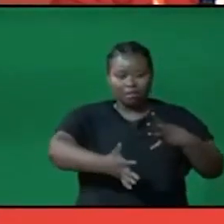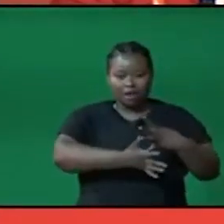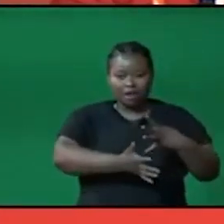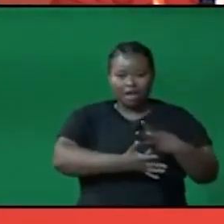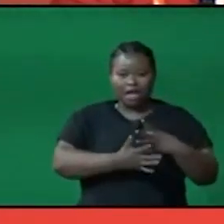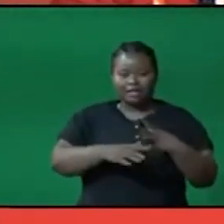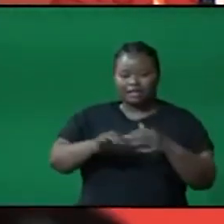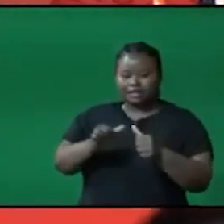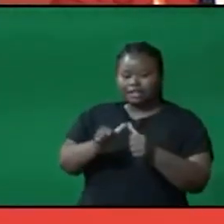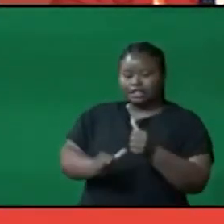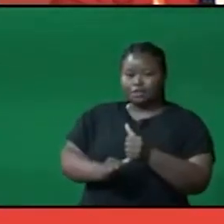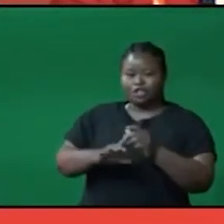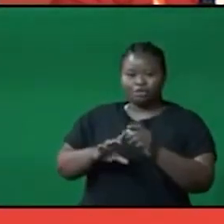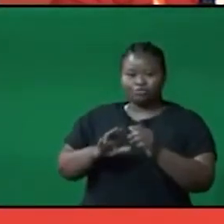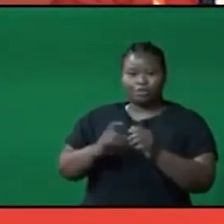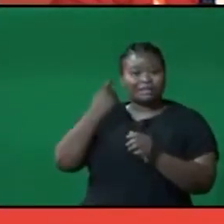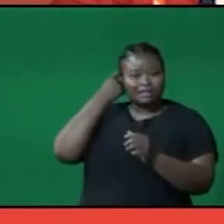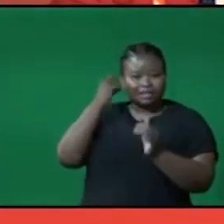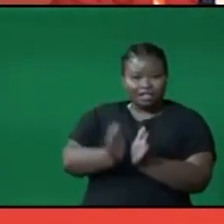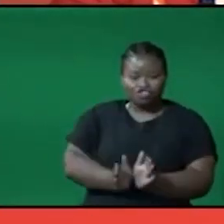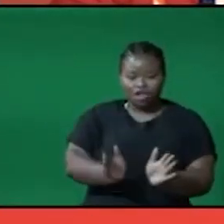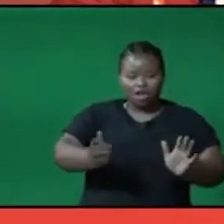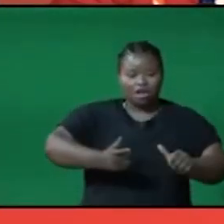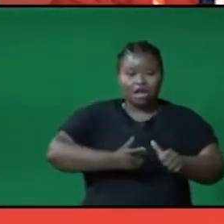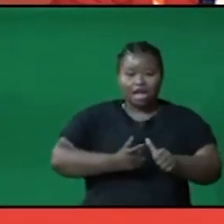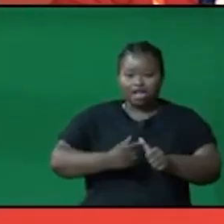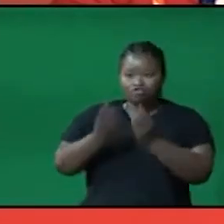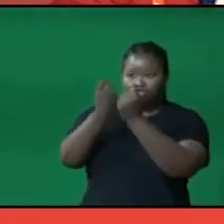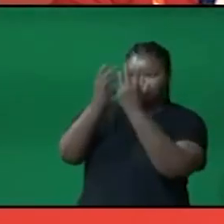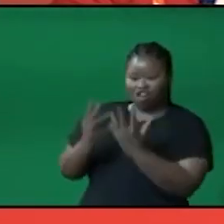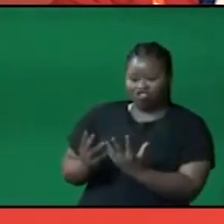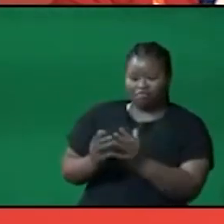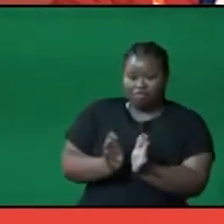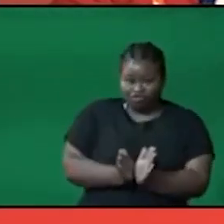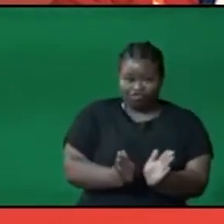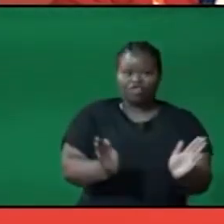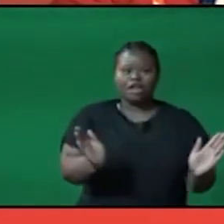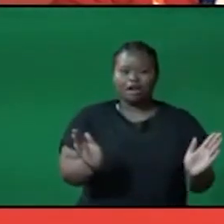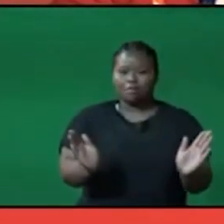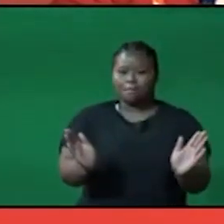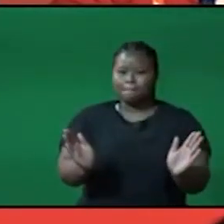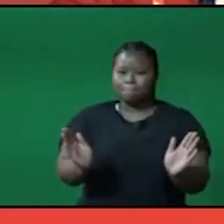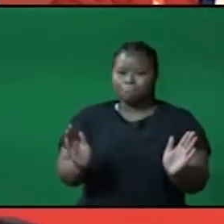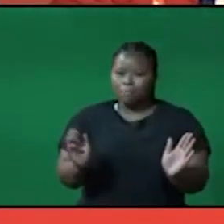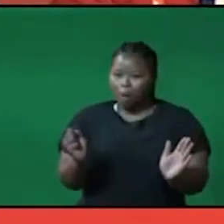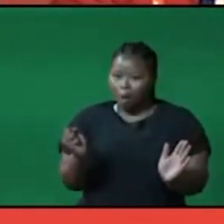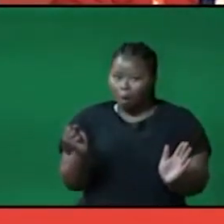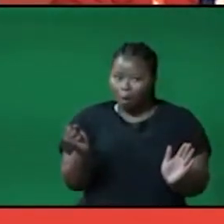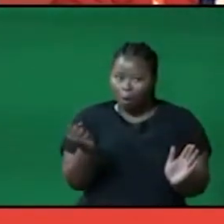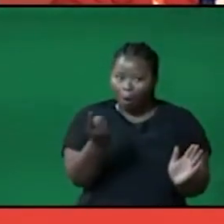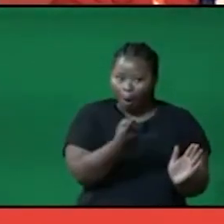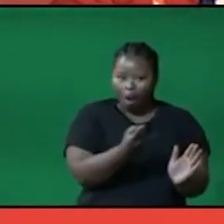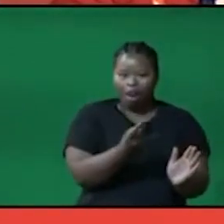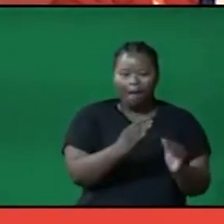Deputy Secretary General, the Treasurer General, and all members of the